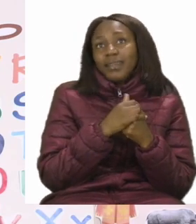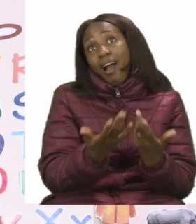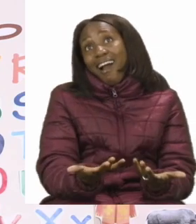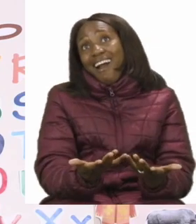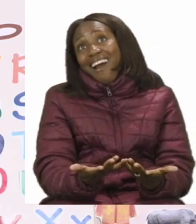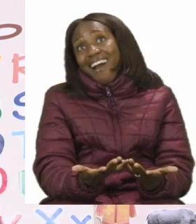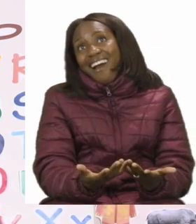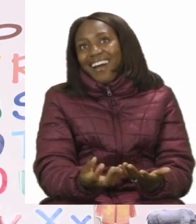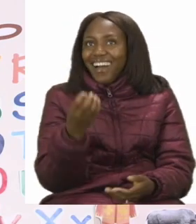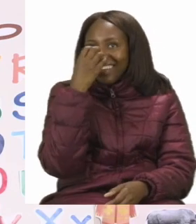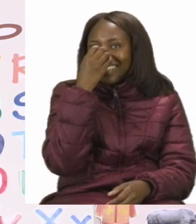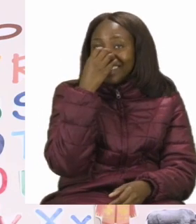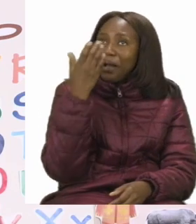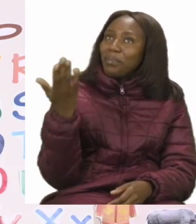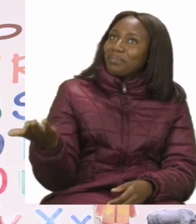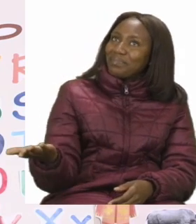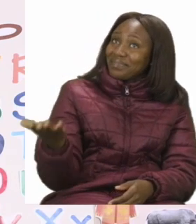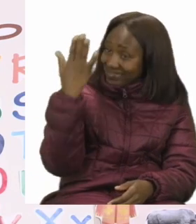Oh, over